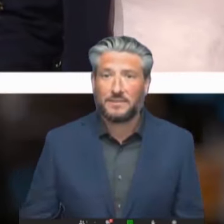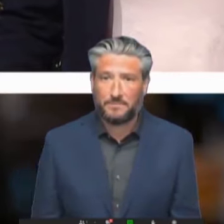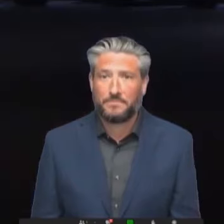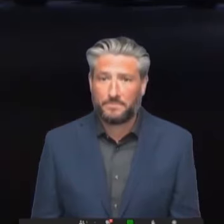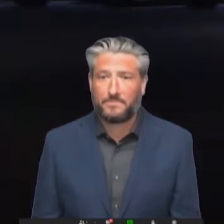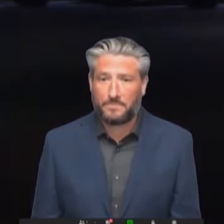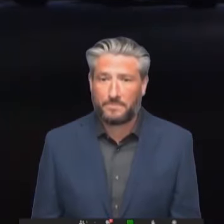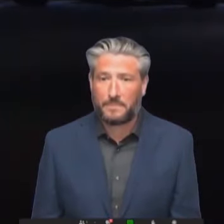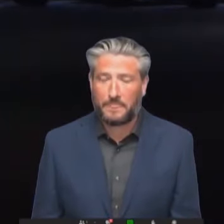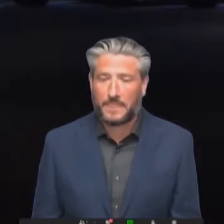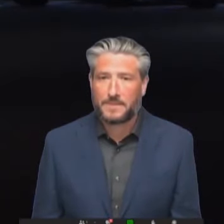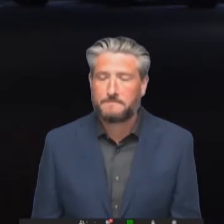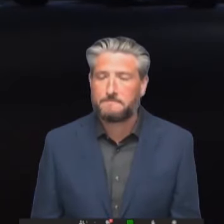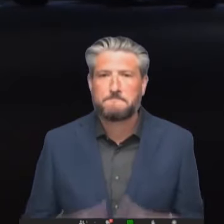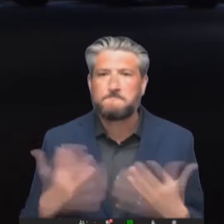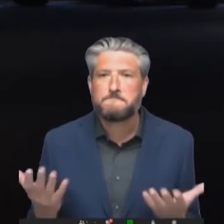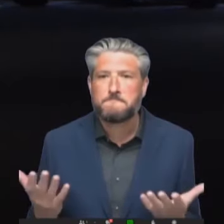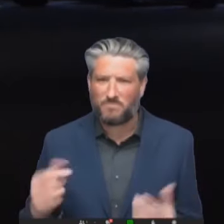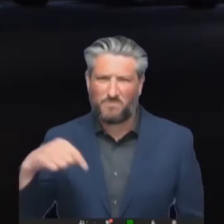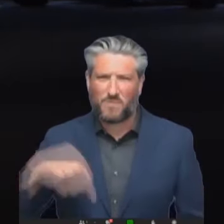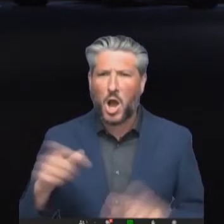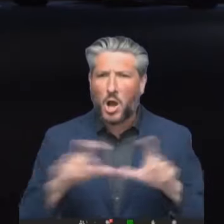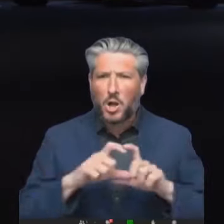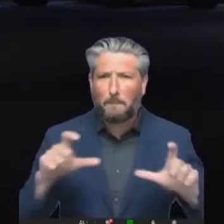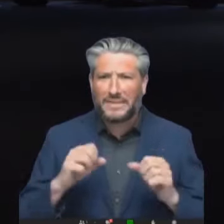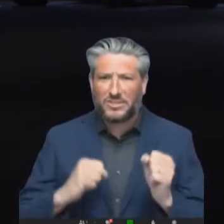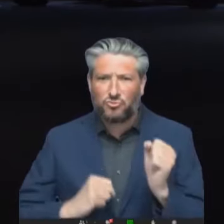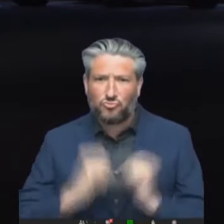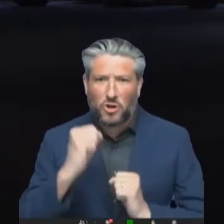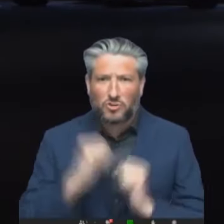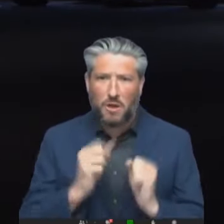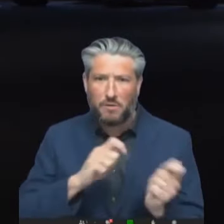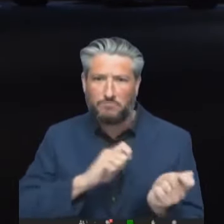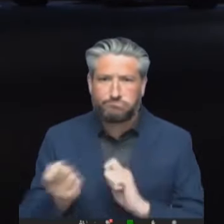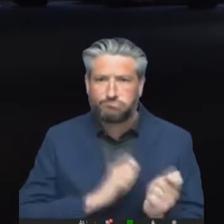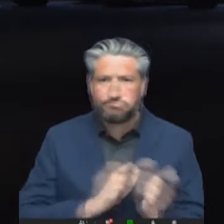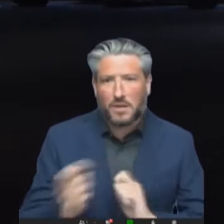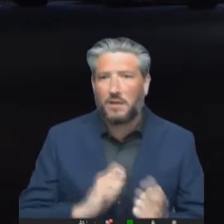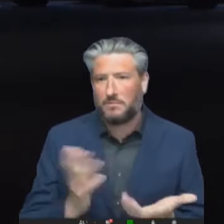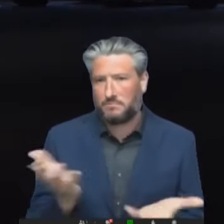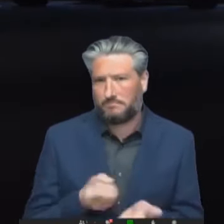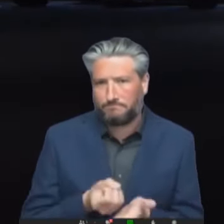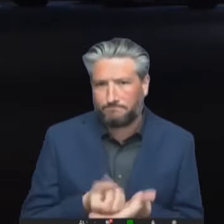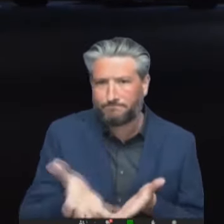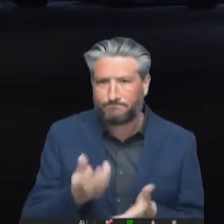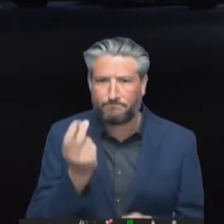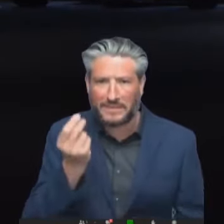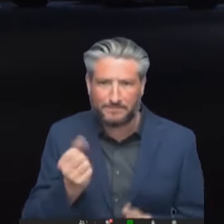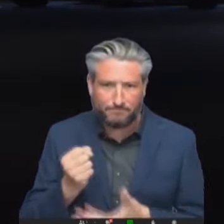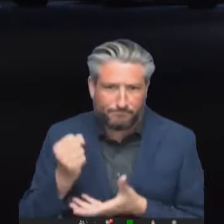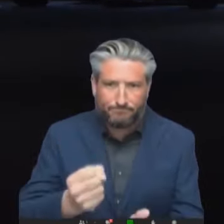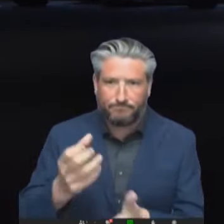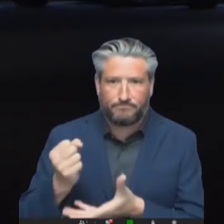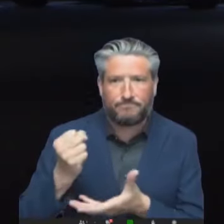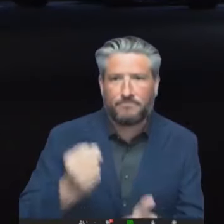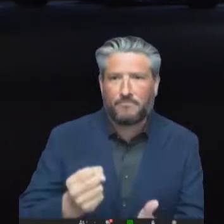increase in restructuring costs, as well as to asset write-downs related in particular to the discontinuation of